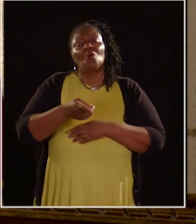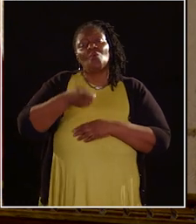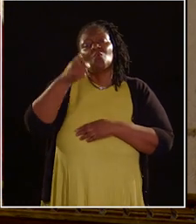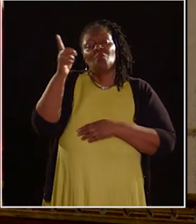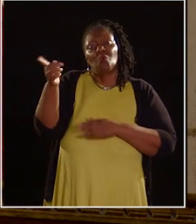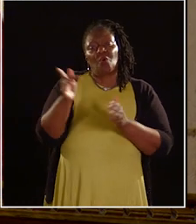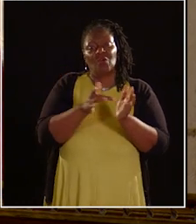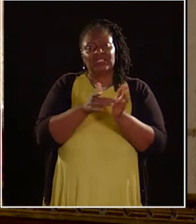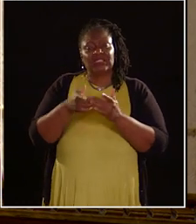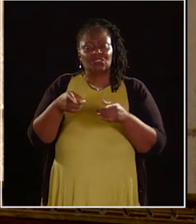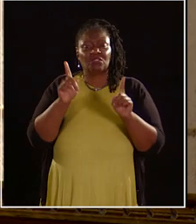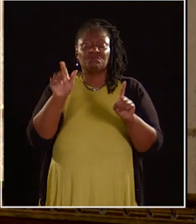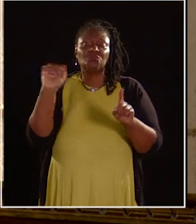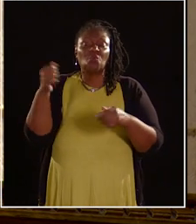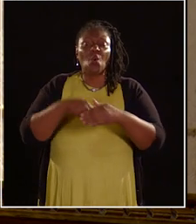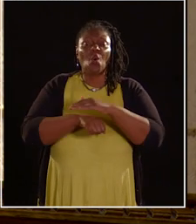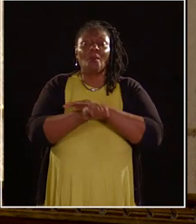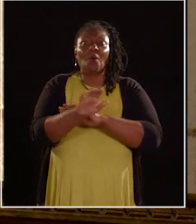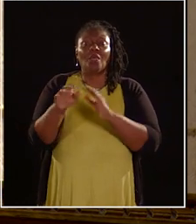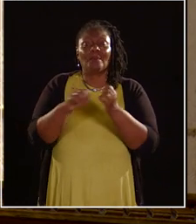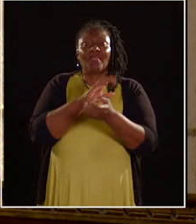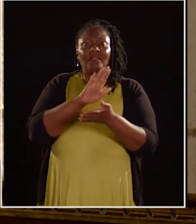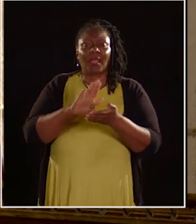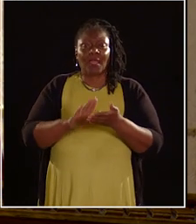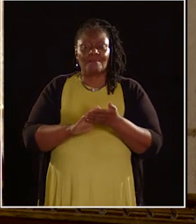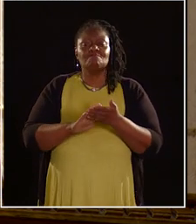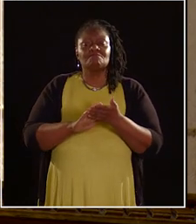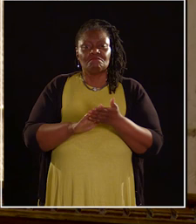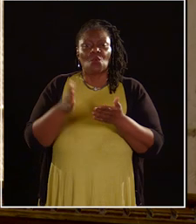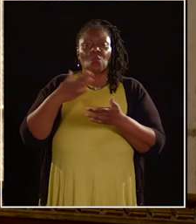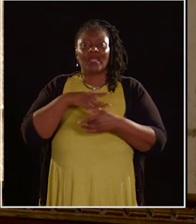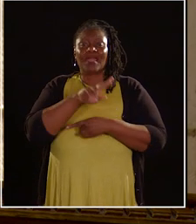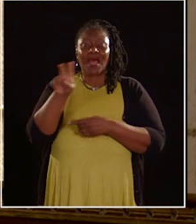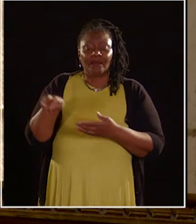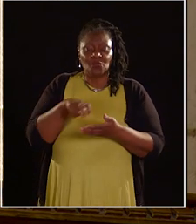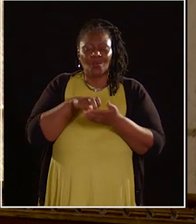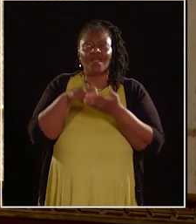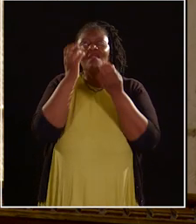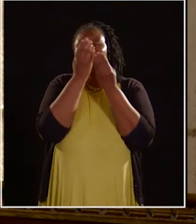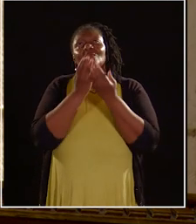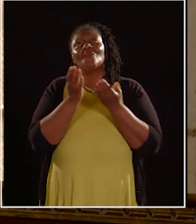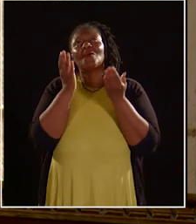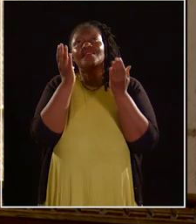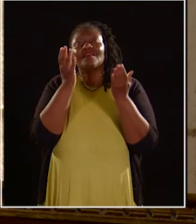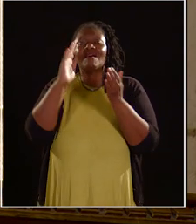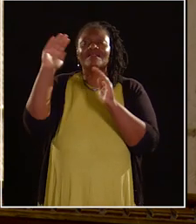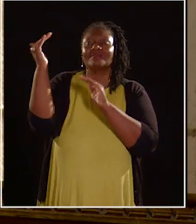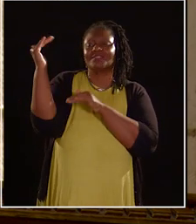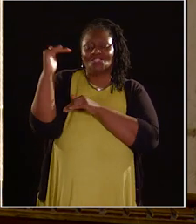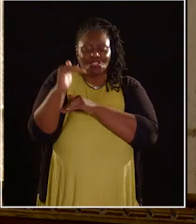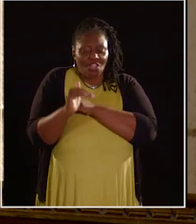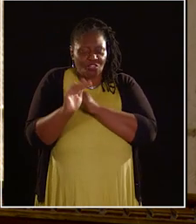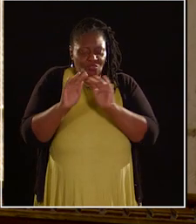Lord Jesus Christ, your birth at Bethlehem draws us to kneel in wonder at heaven